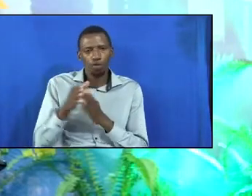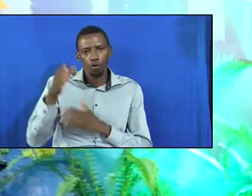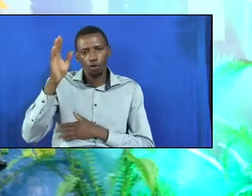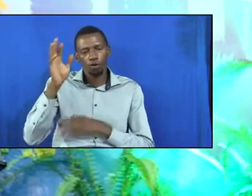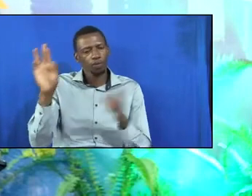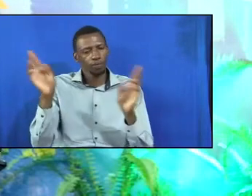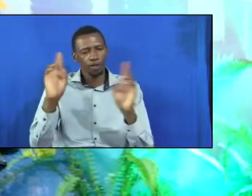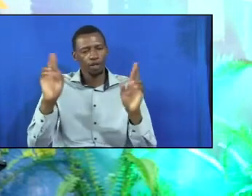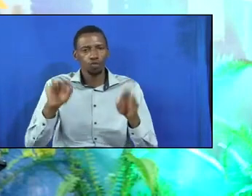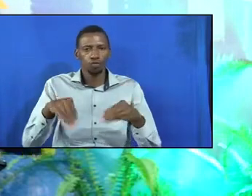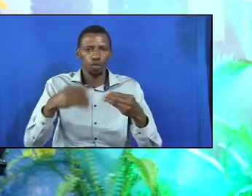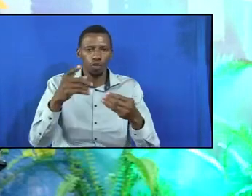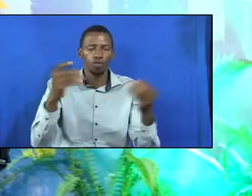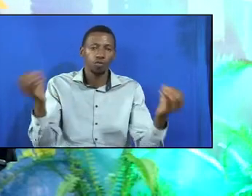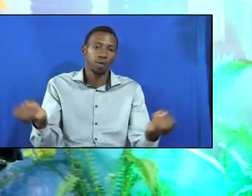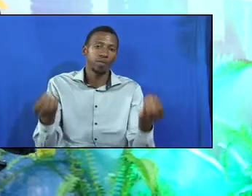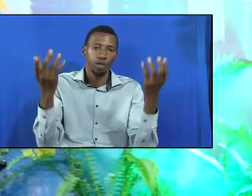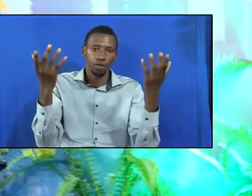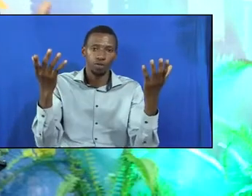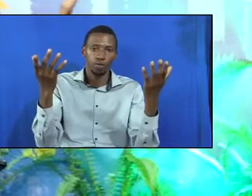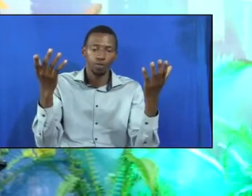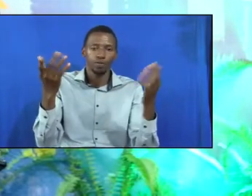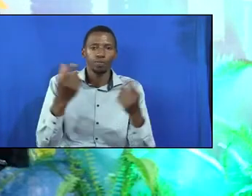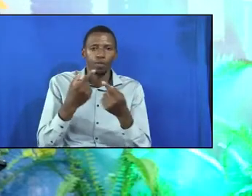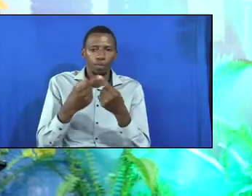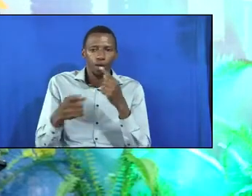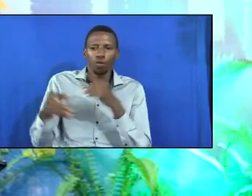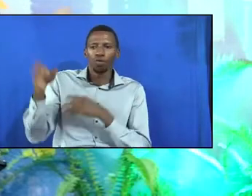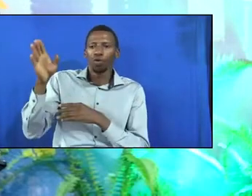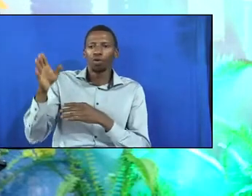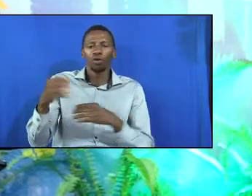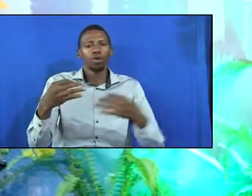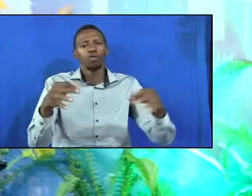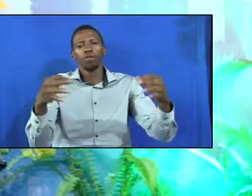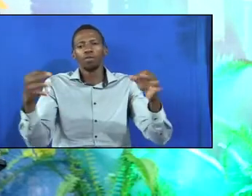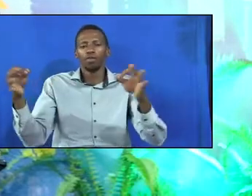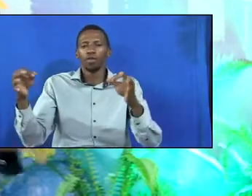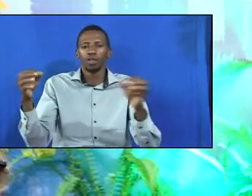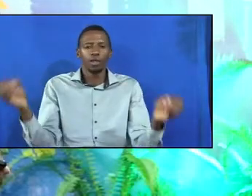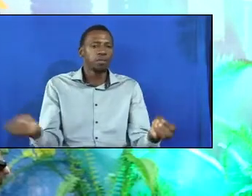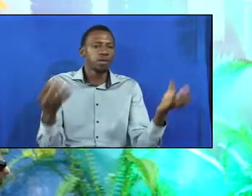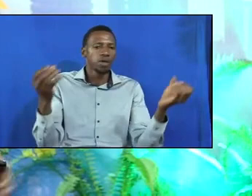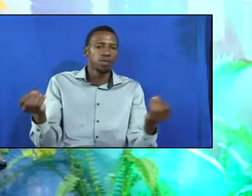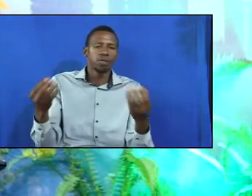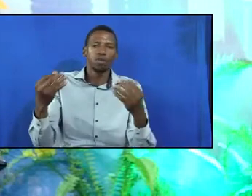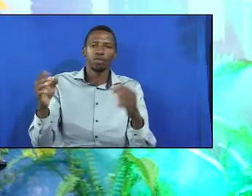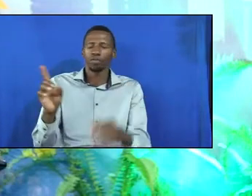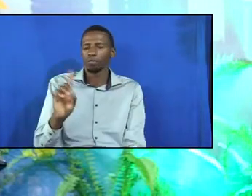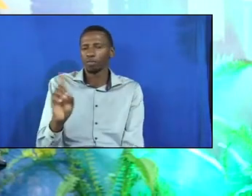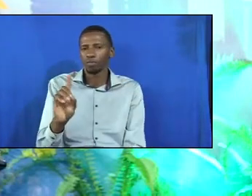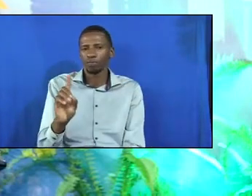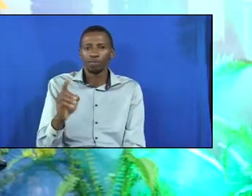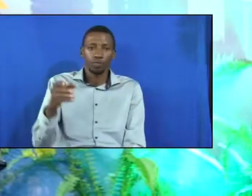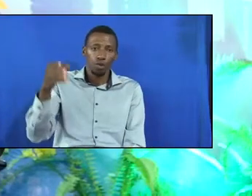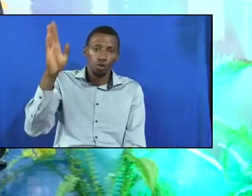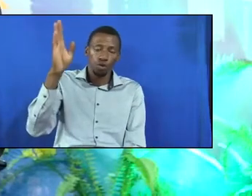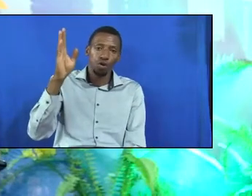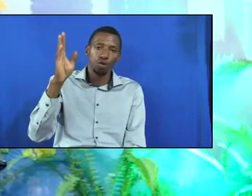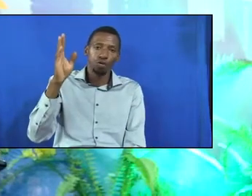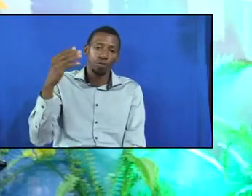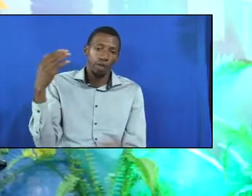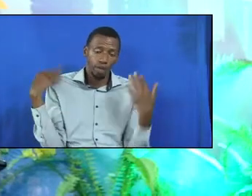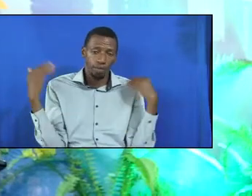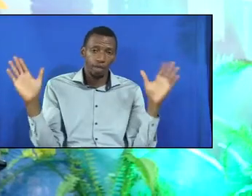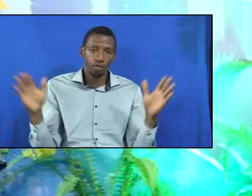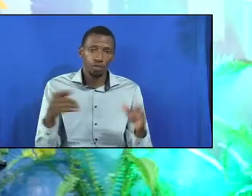a miracle. But again, God doesn't just perform miracles for the sake of miracles. So he told Peter, "Put on